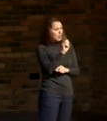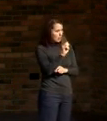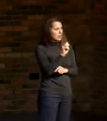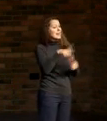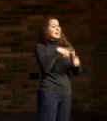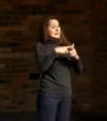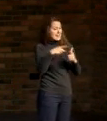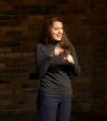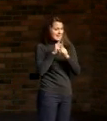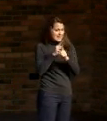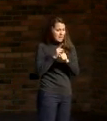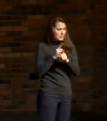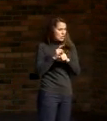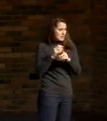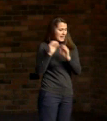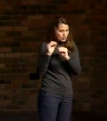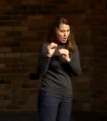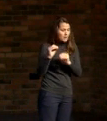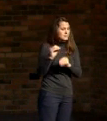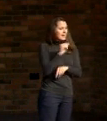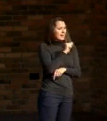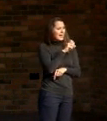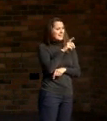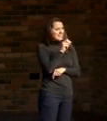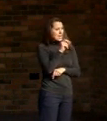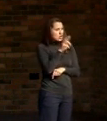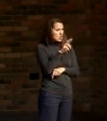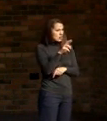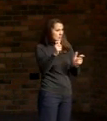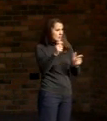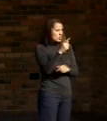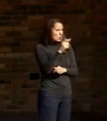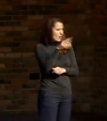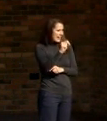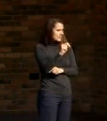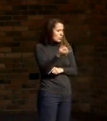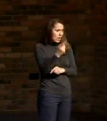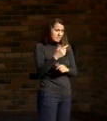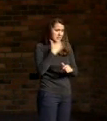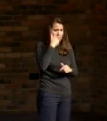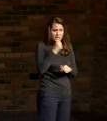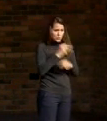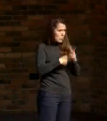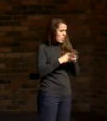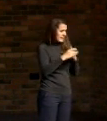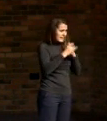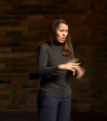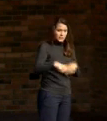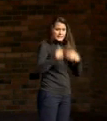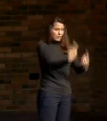turn mentored and apprenticized Alexander the Great, one of the greatest world leaders in the history of